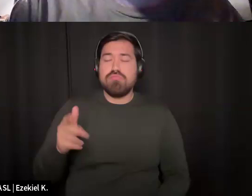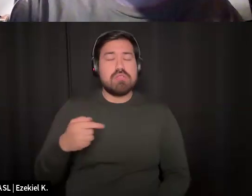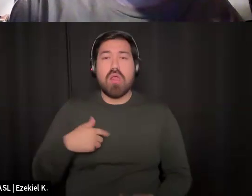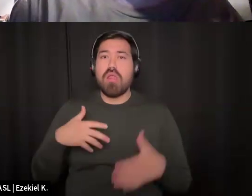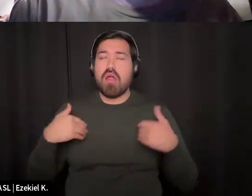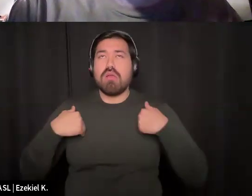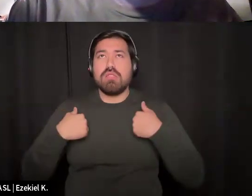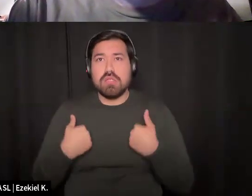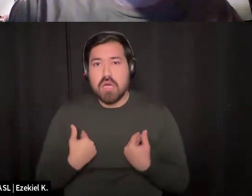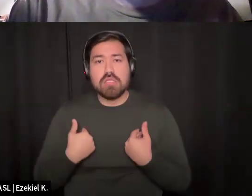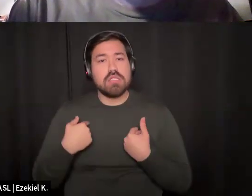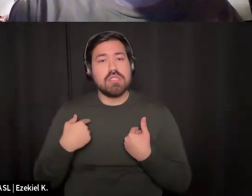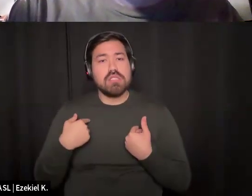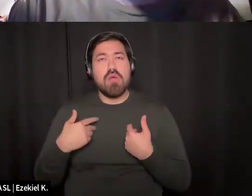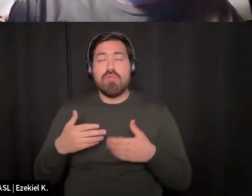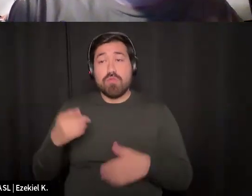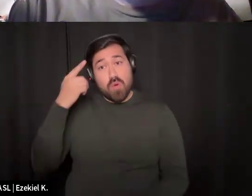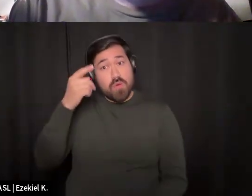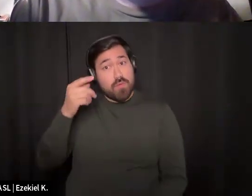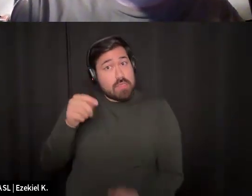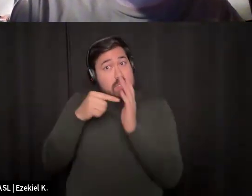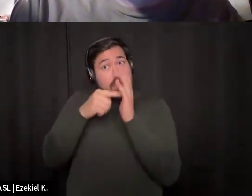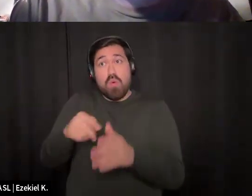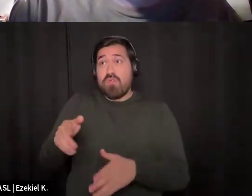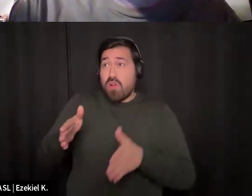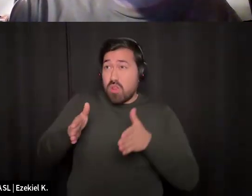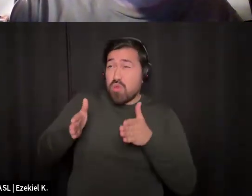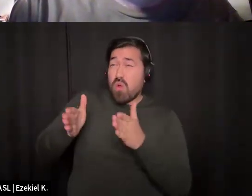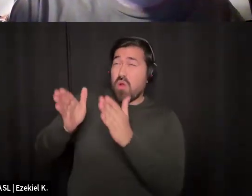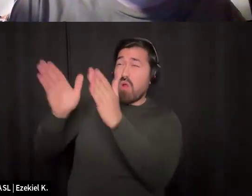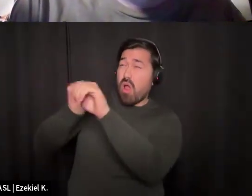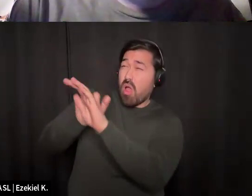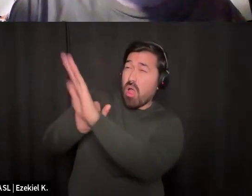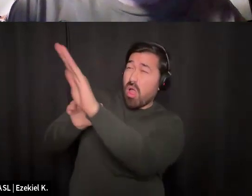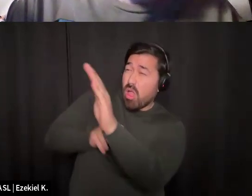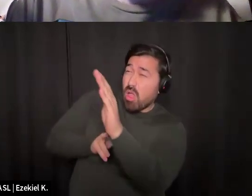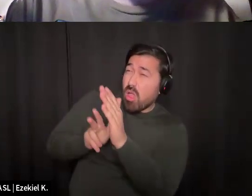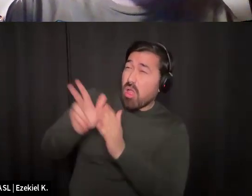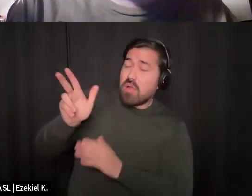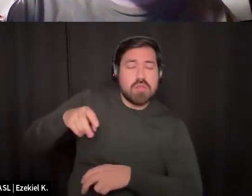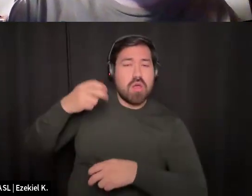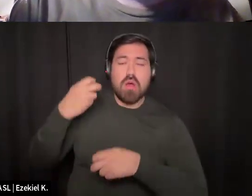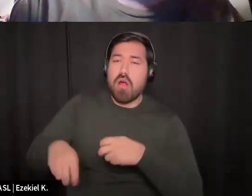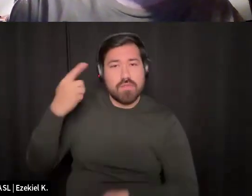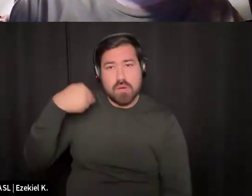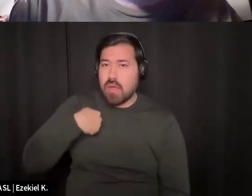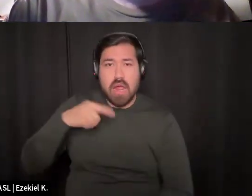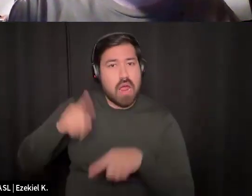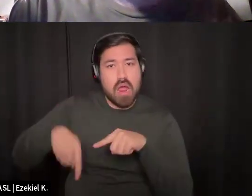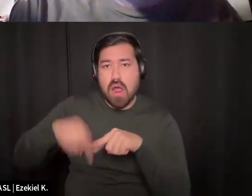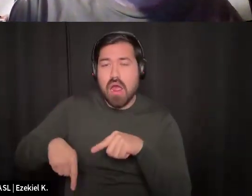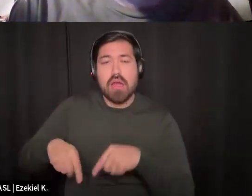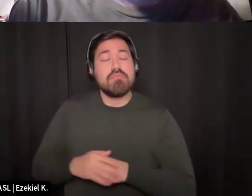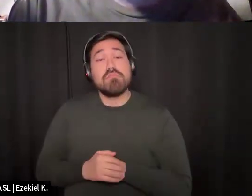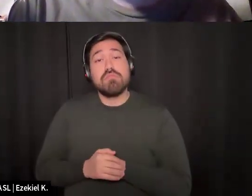down a hard packed dirt trail for a mile is just not in the cards for me, at least not anymore. I could do that, but I might